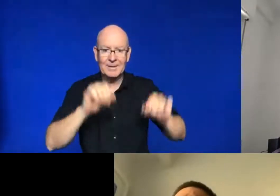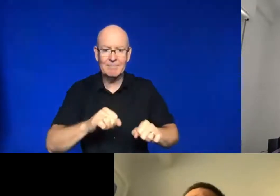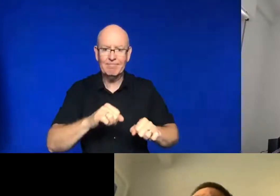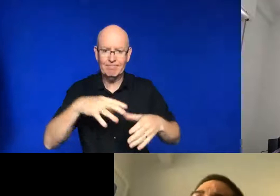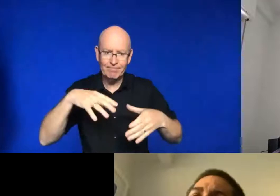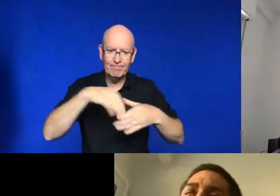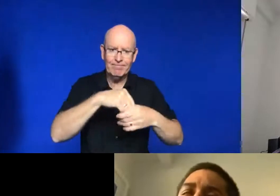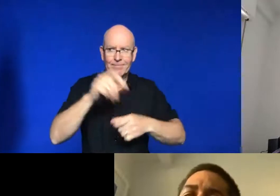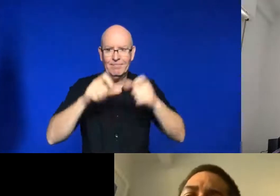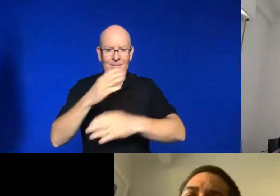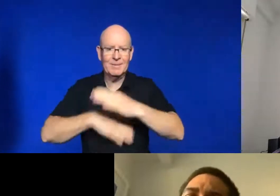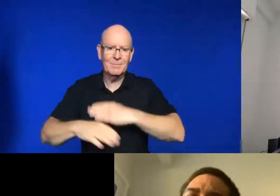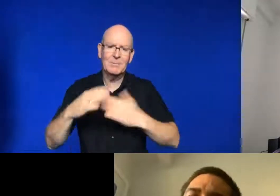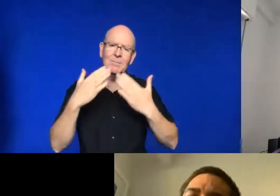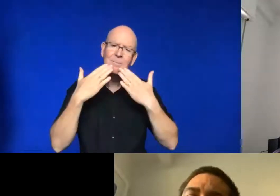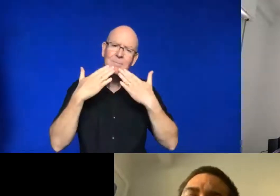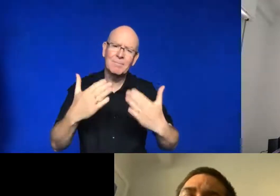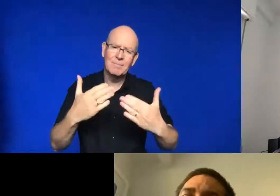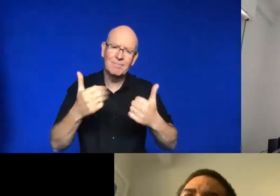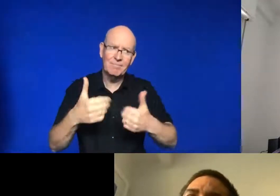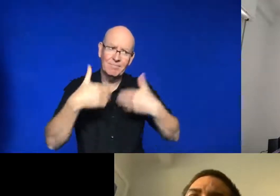Thank you, Alex, for your great presentation.